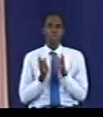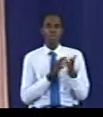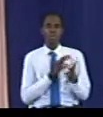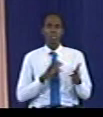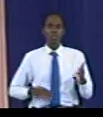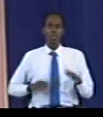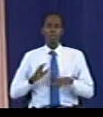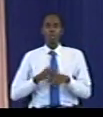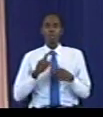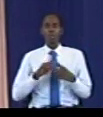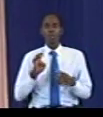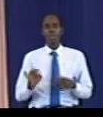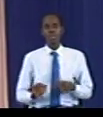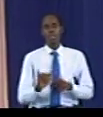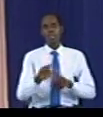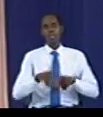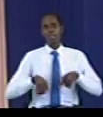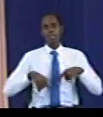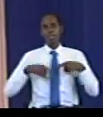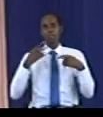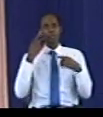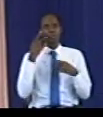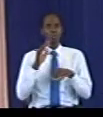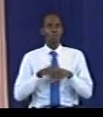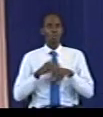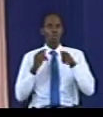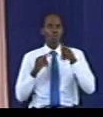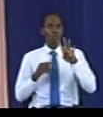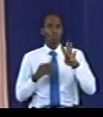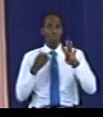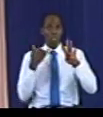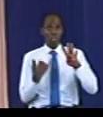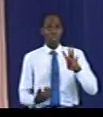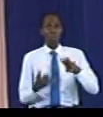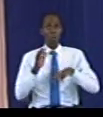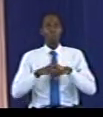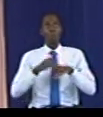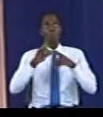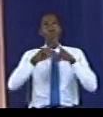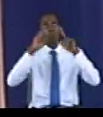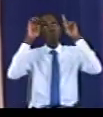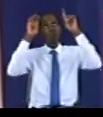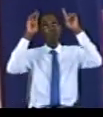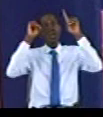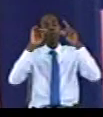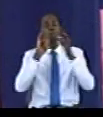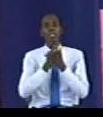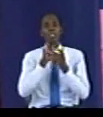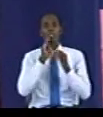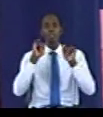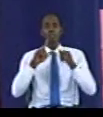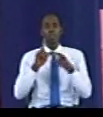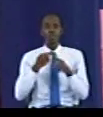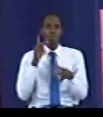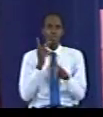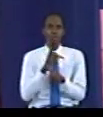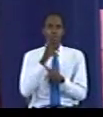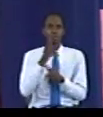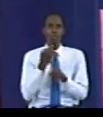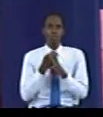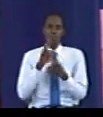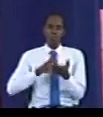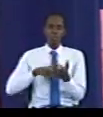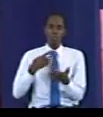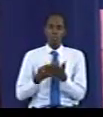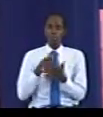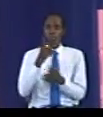eternal life. Look at verse 24. Now unto him that's able to keep you from falling. You keep yourself, and the Lord is also going to